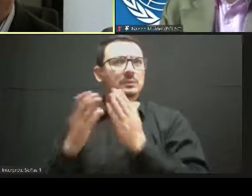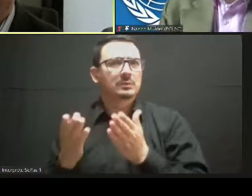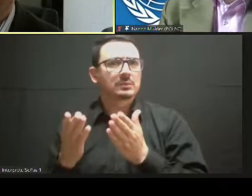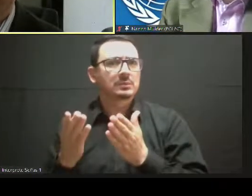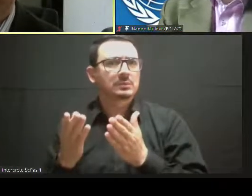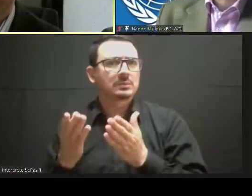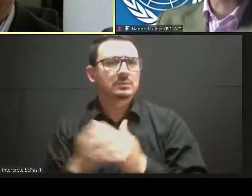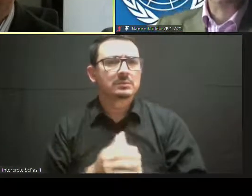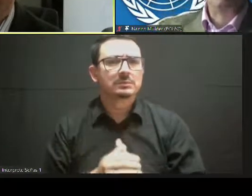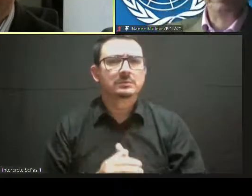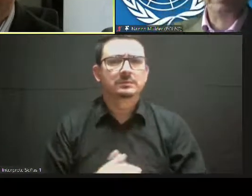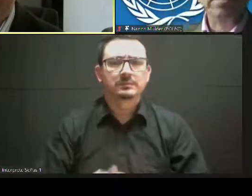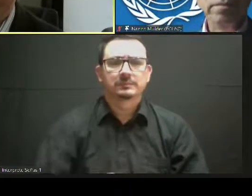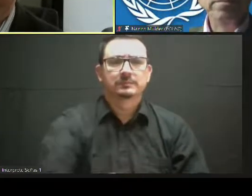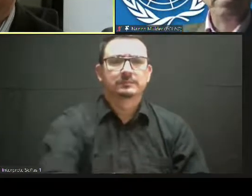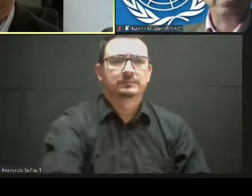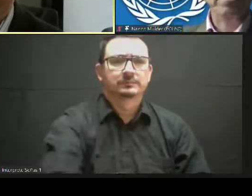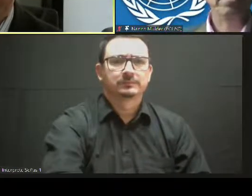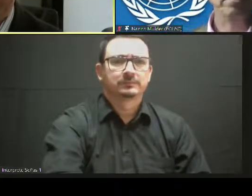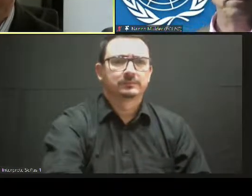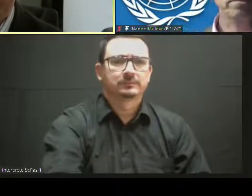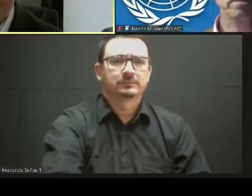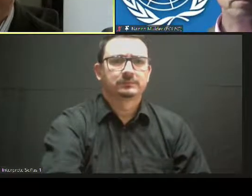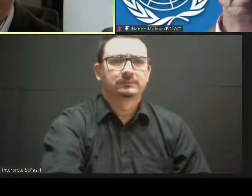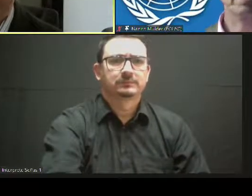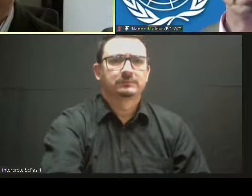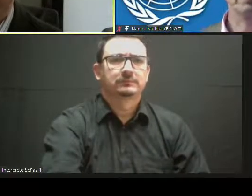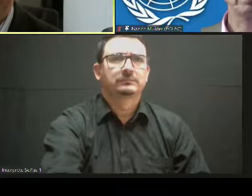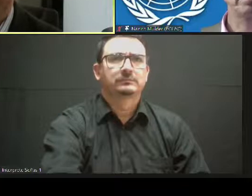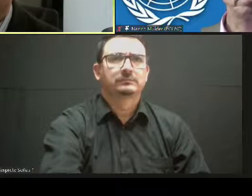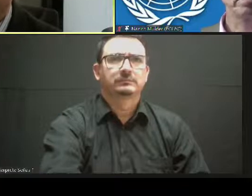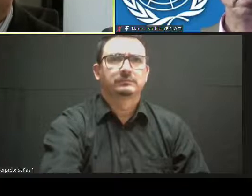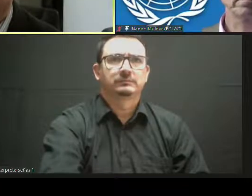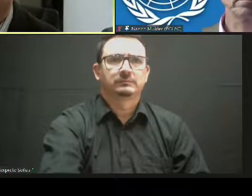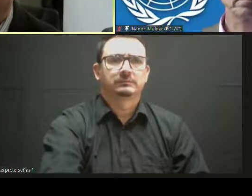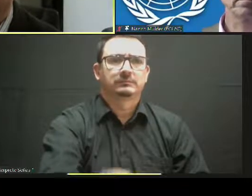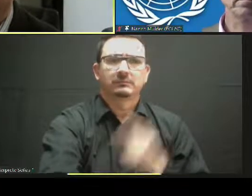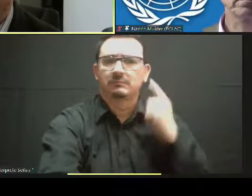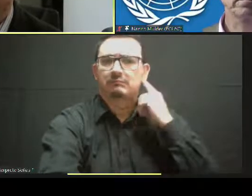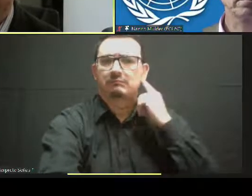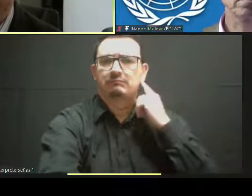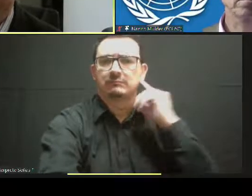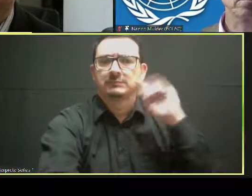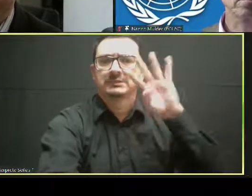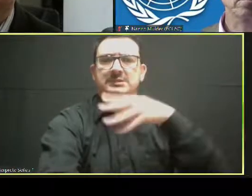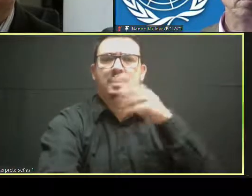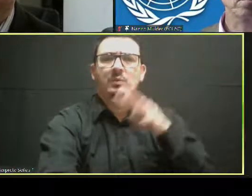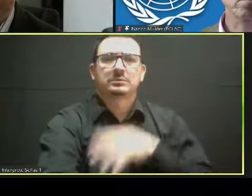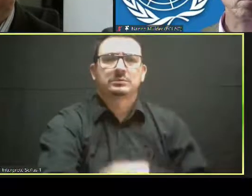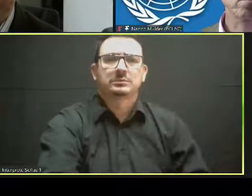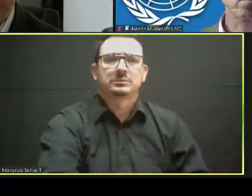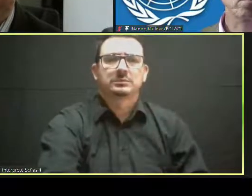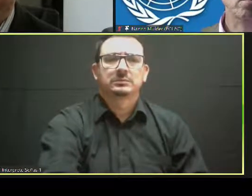market access for developing countries and least developed countries to developing countries, including visas